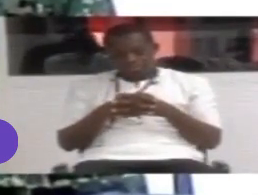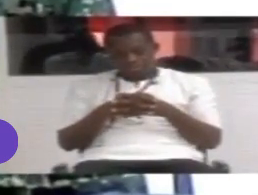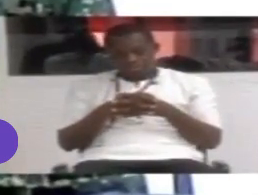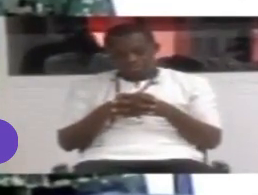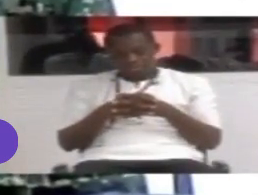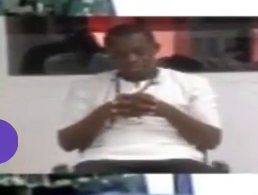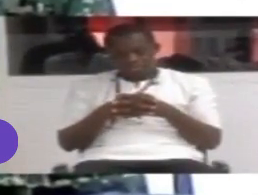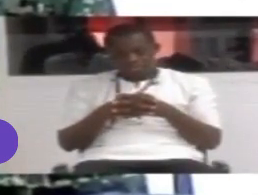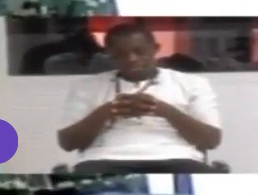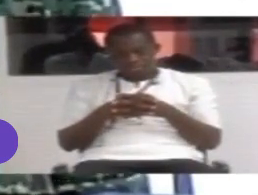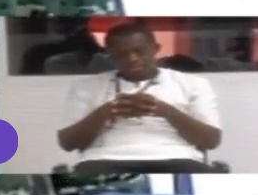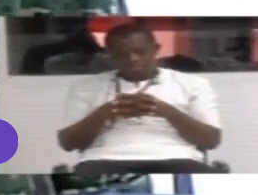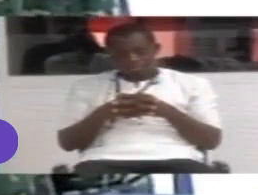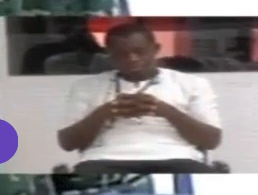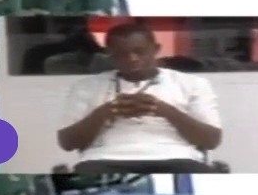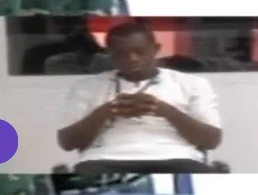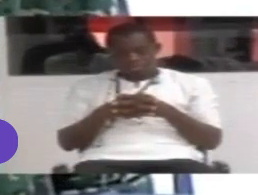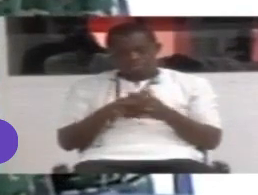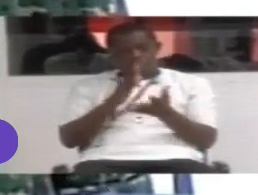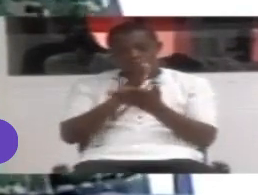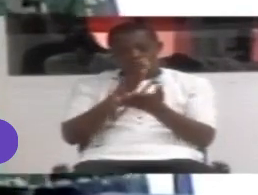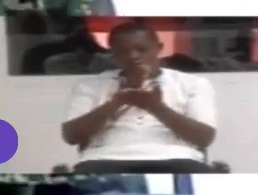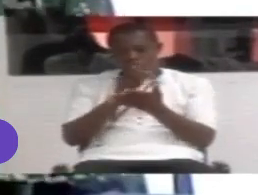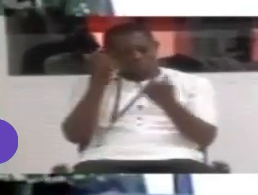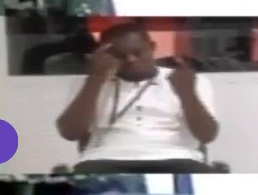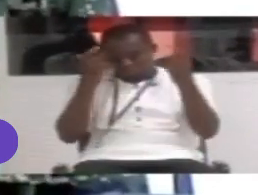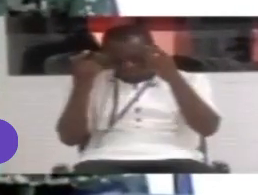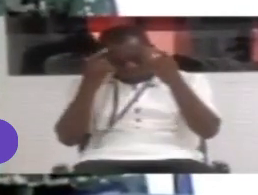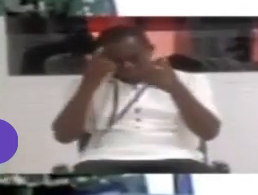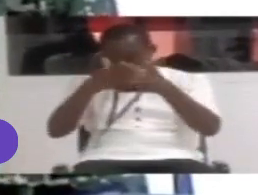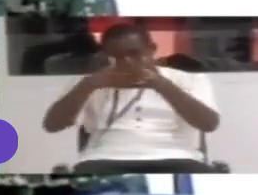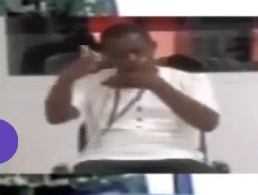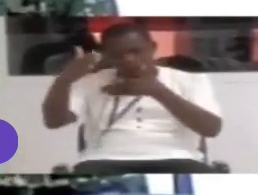santa be pare ngeen di sol mask doy war lol. It was